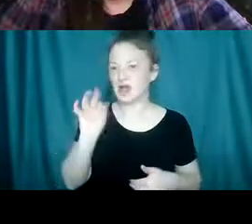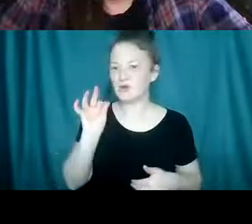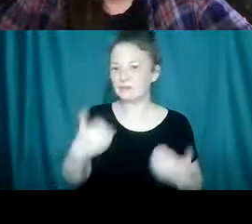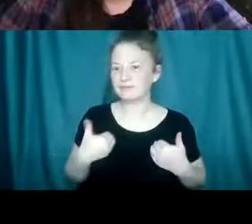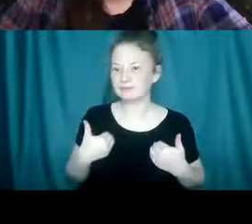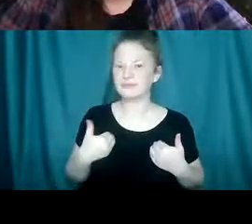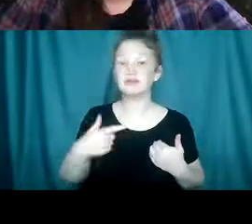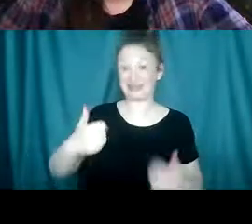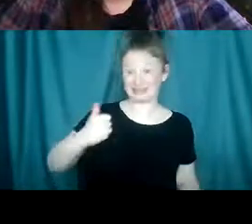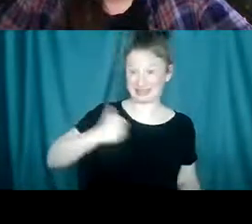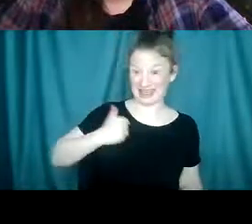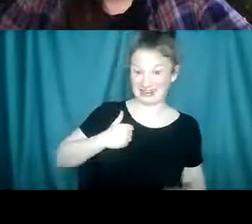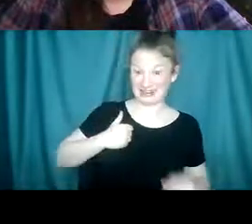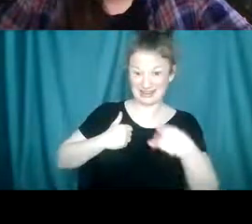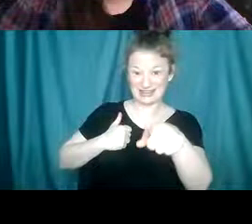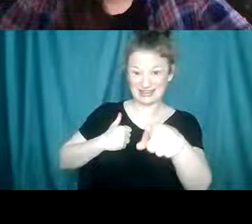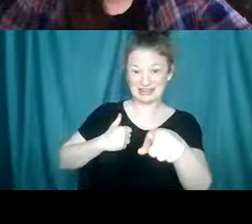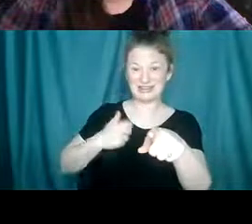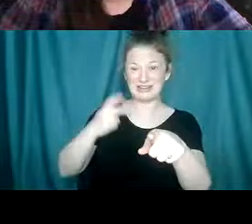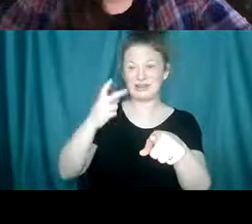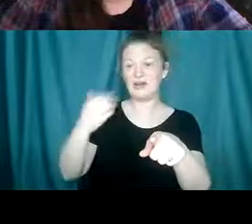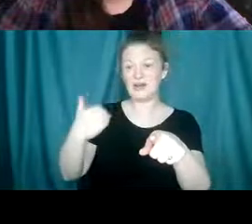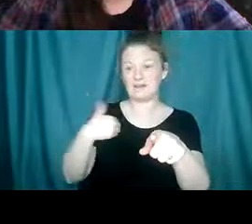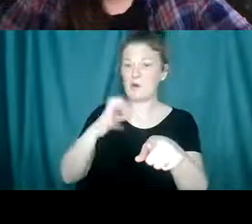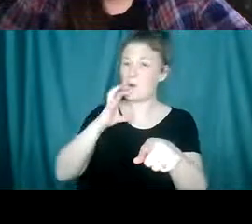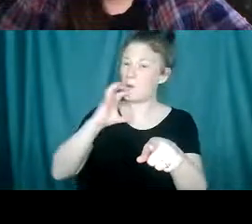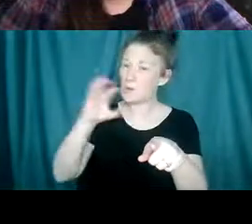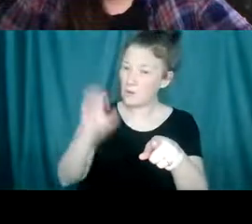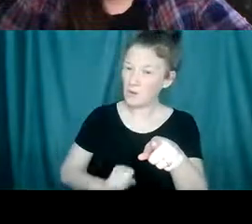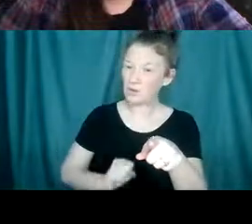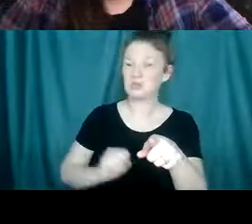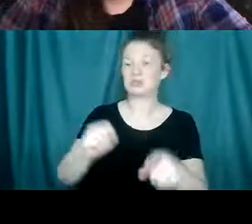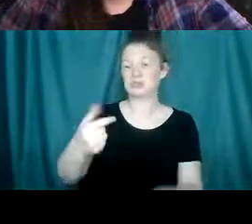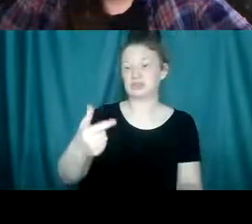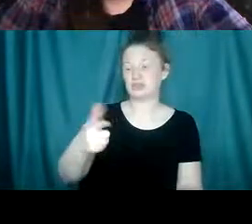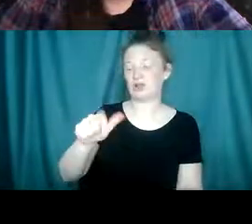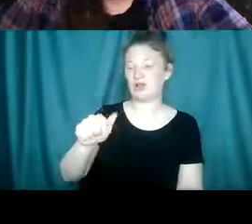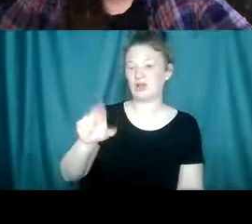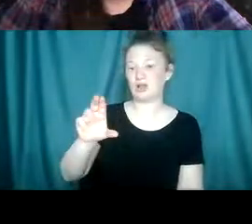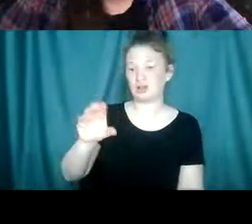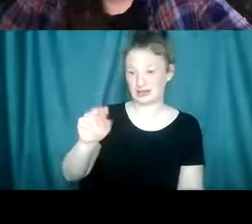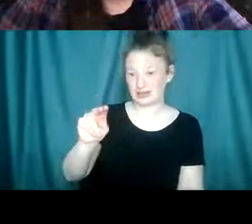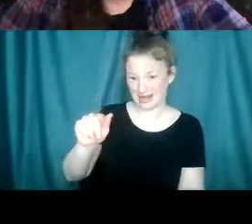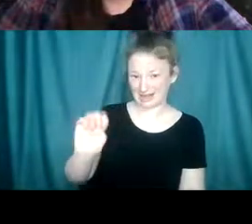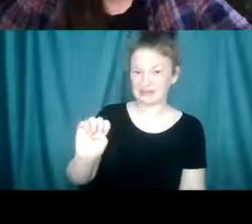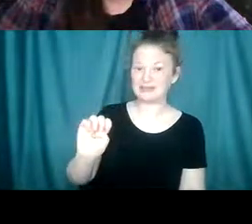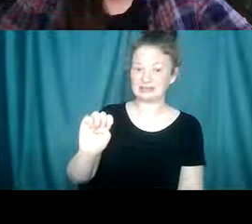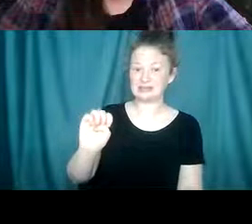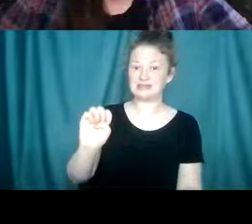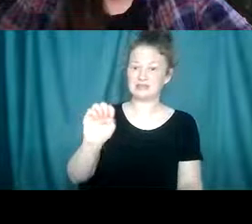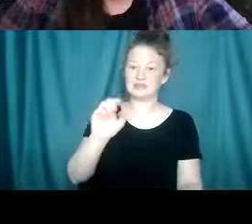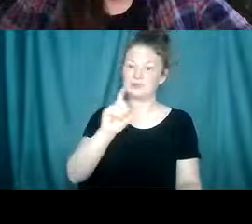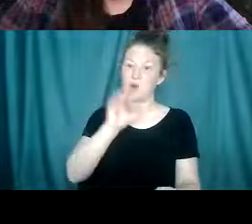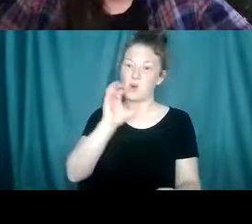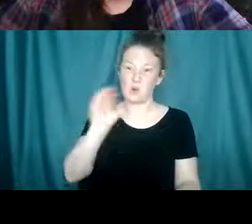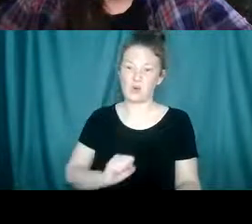at Canada, we have a lot of the really old glauconite. So it's not currently being formed or recently formed, but